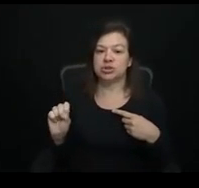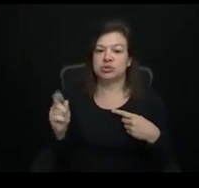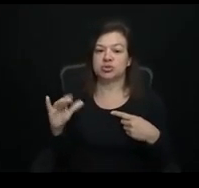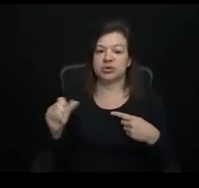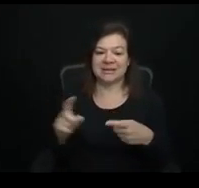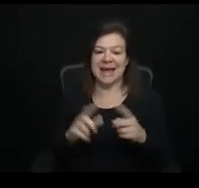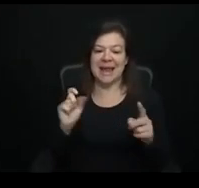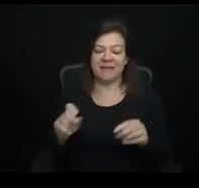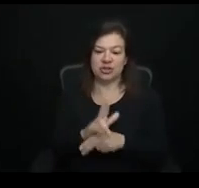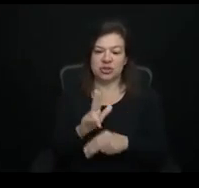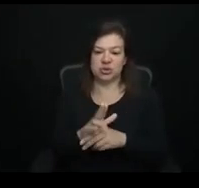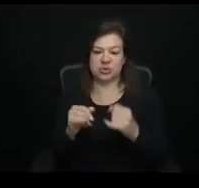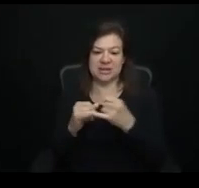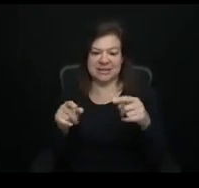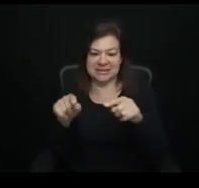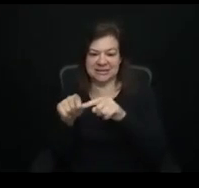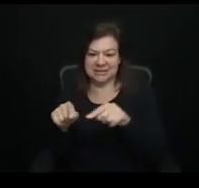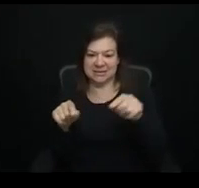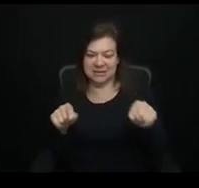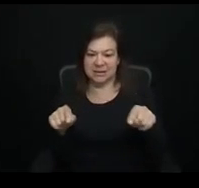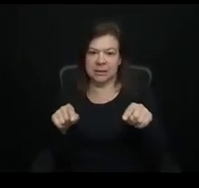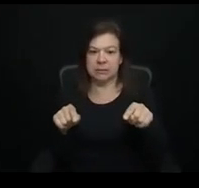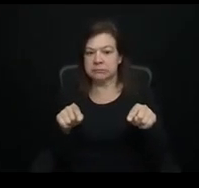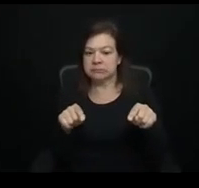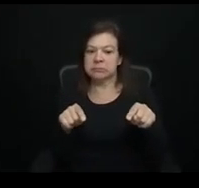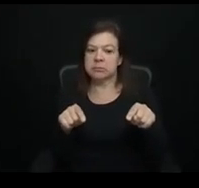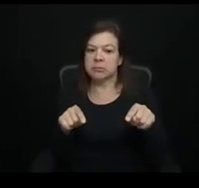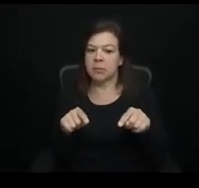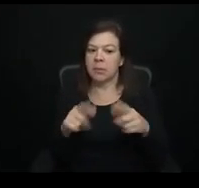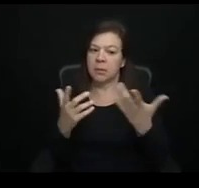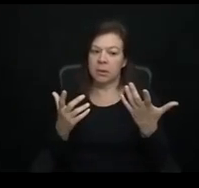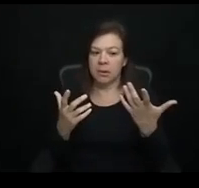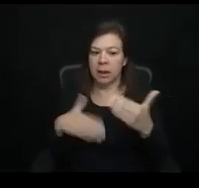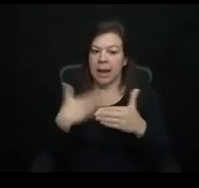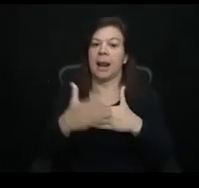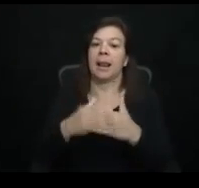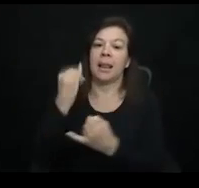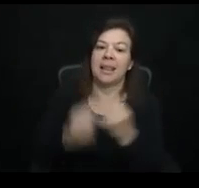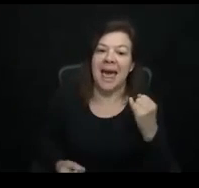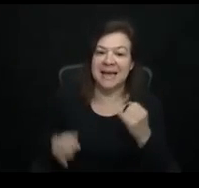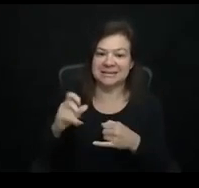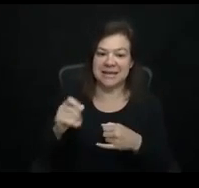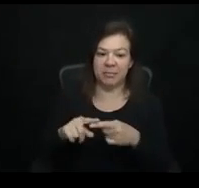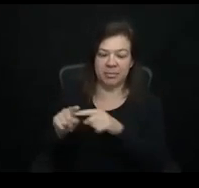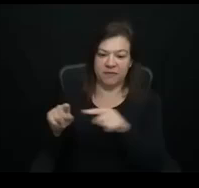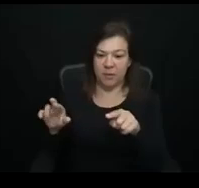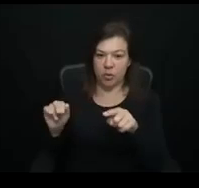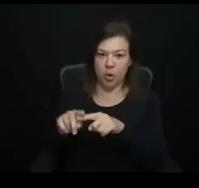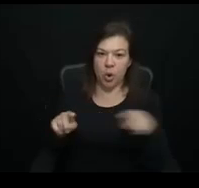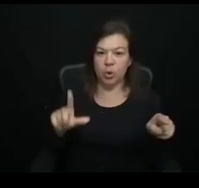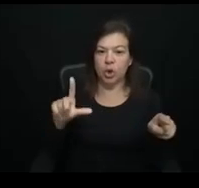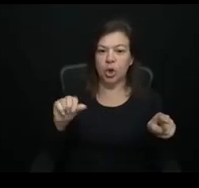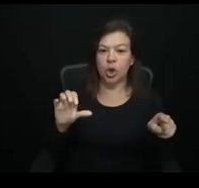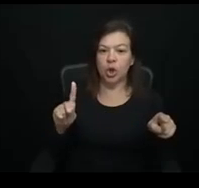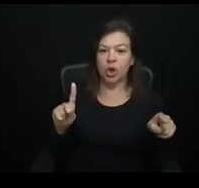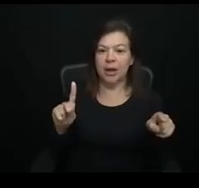described before that came all the way out from the main fire, followed a road system up to Lookout Mountain, over to Lookout